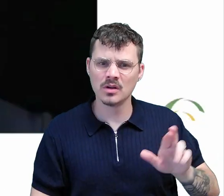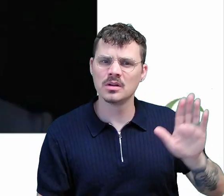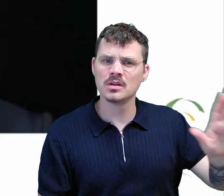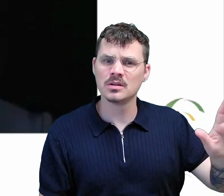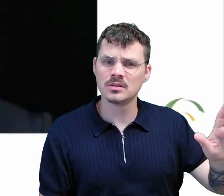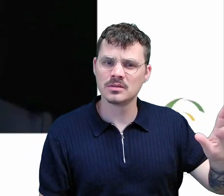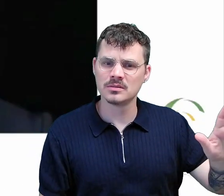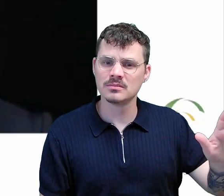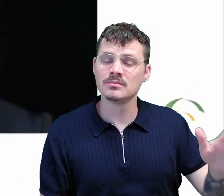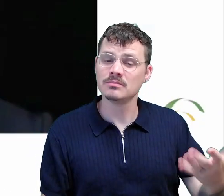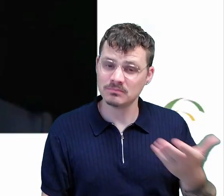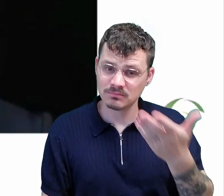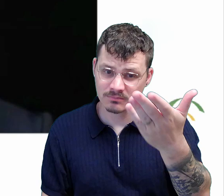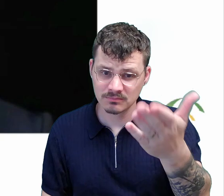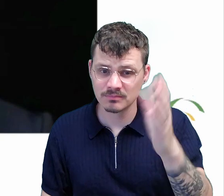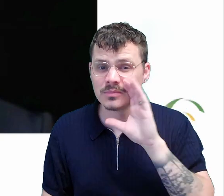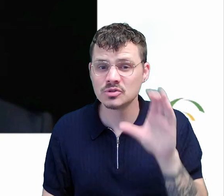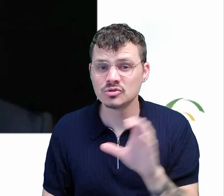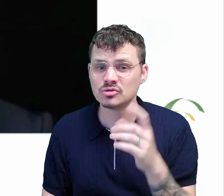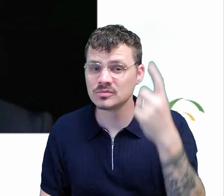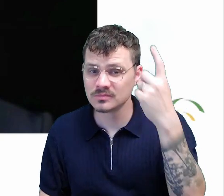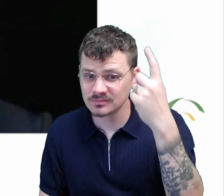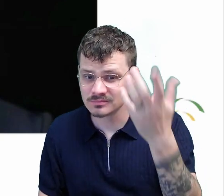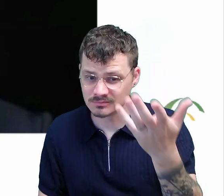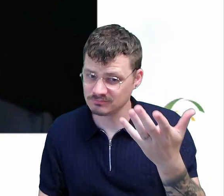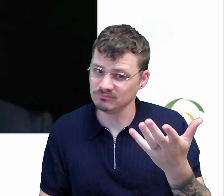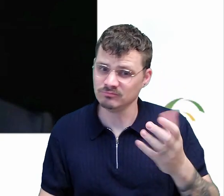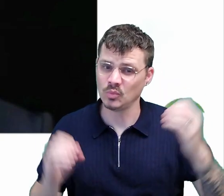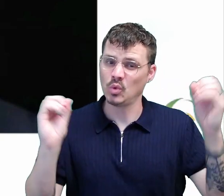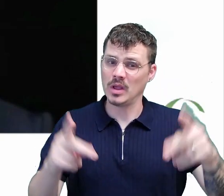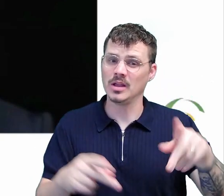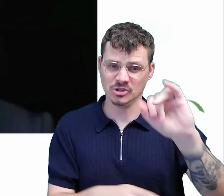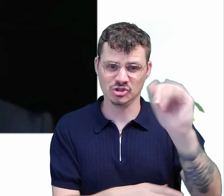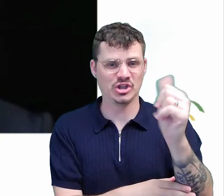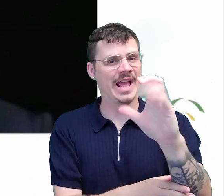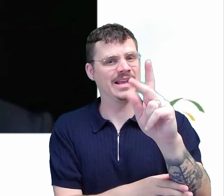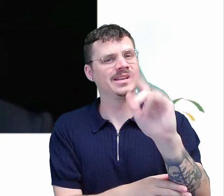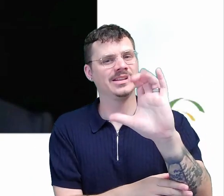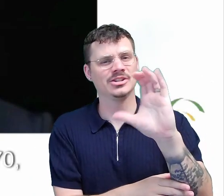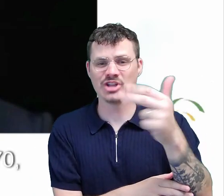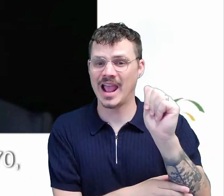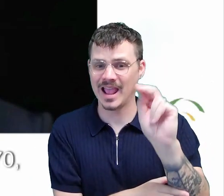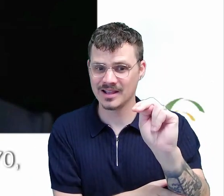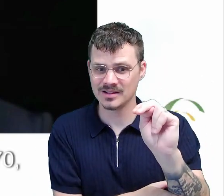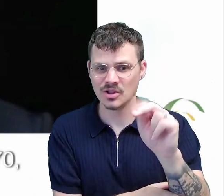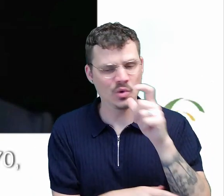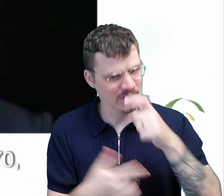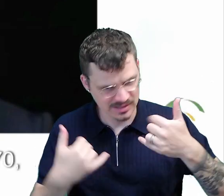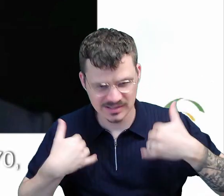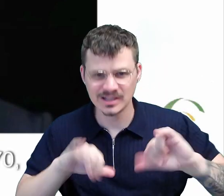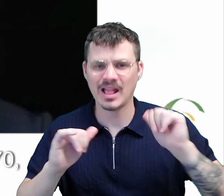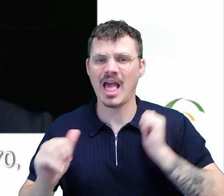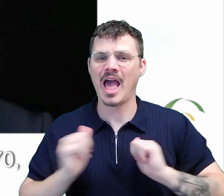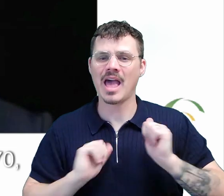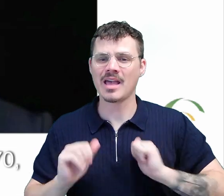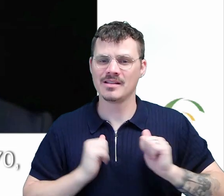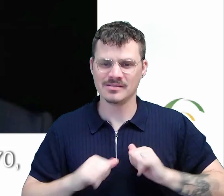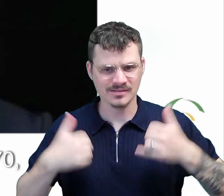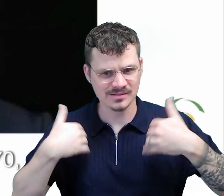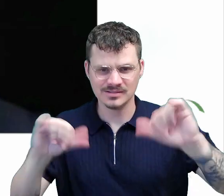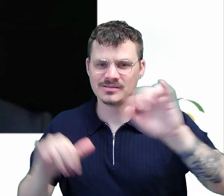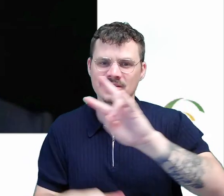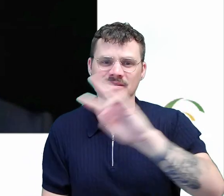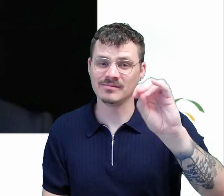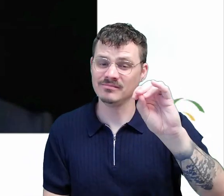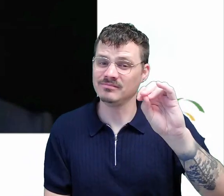Well, he went on and did okay. Jackie Chan, who's still acting, and he's pushing